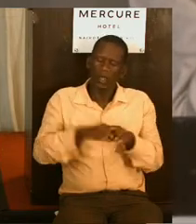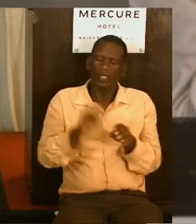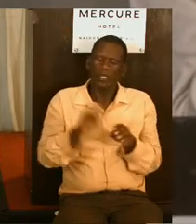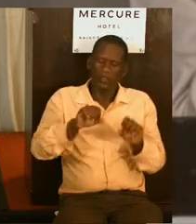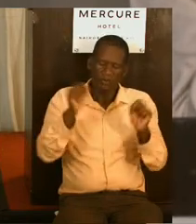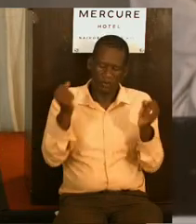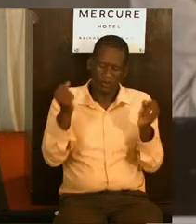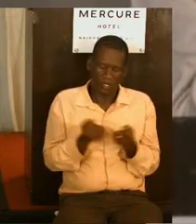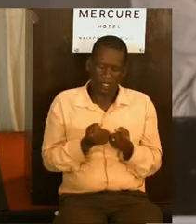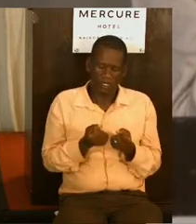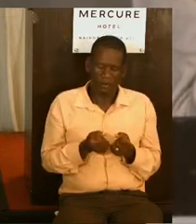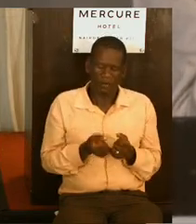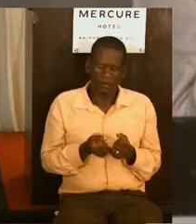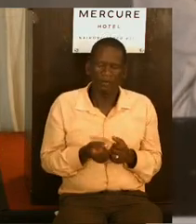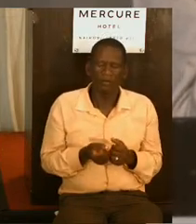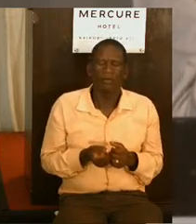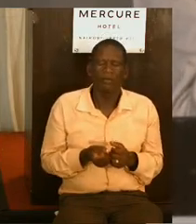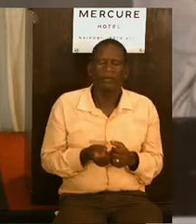Civil Society